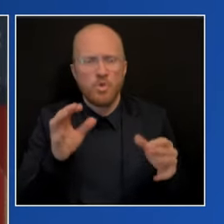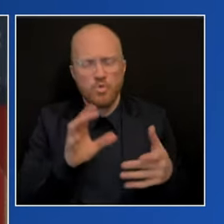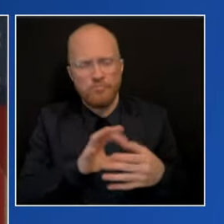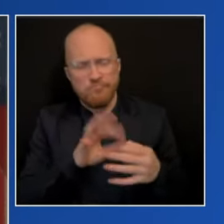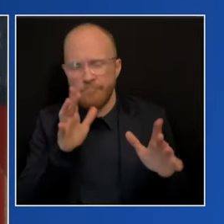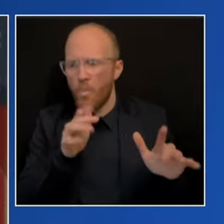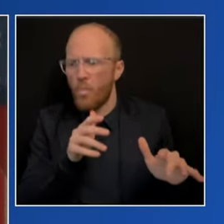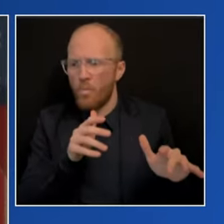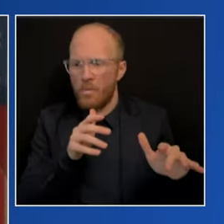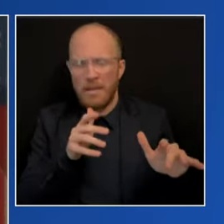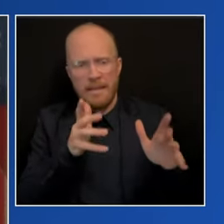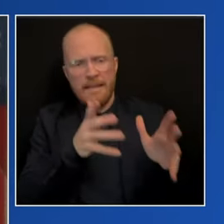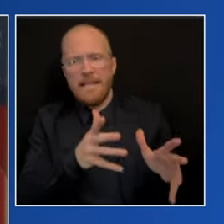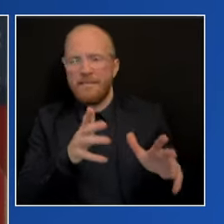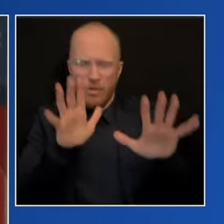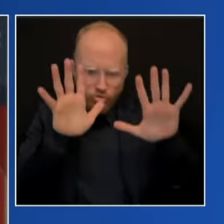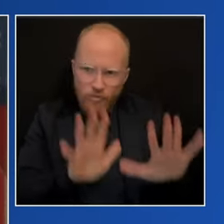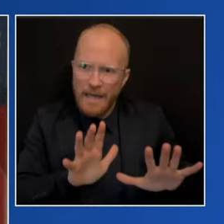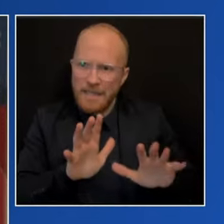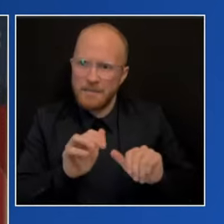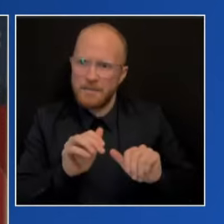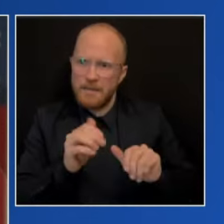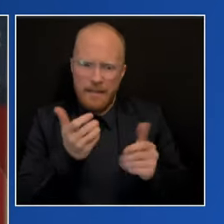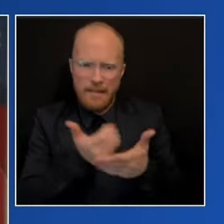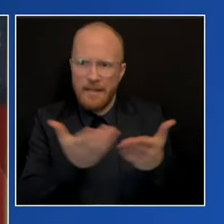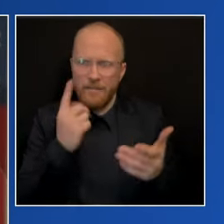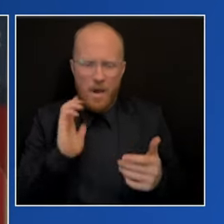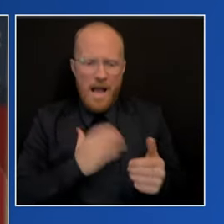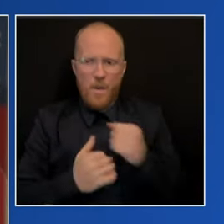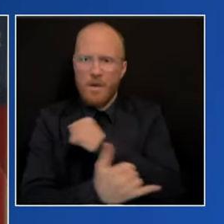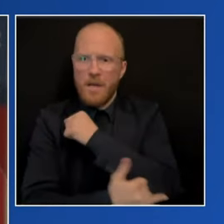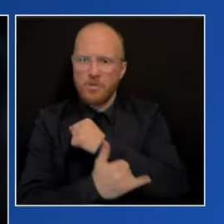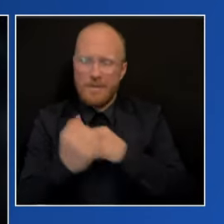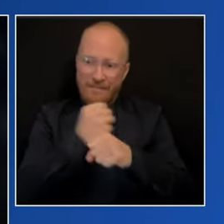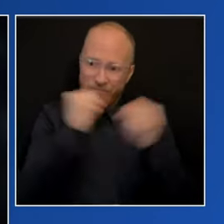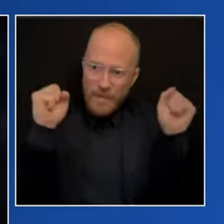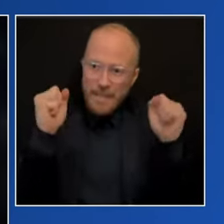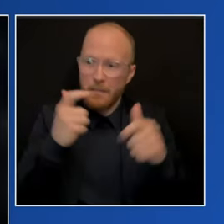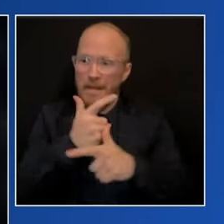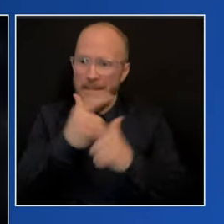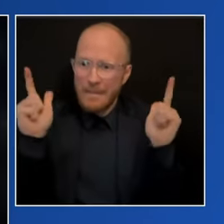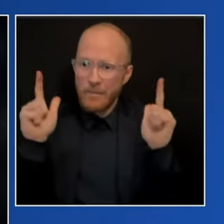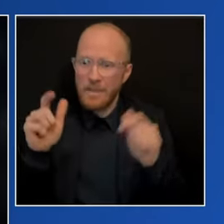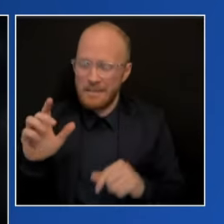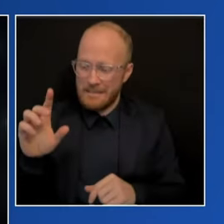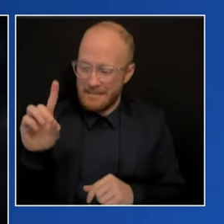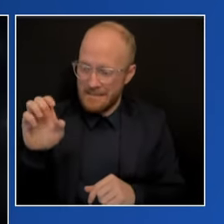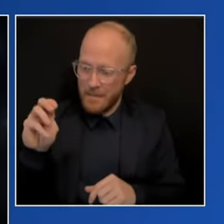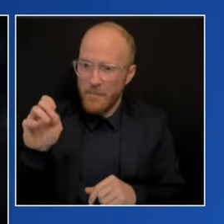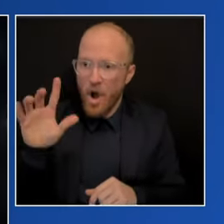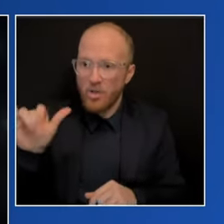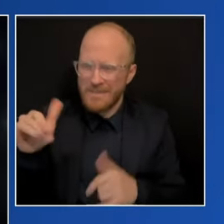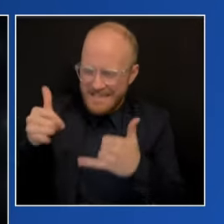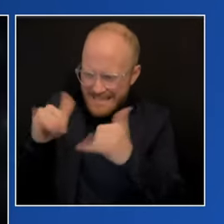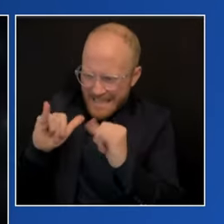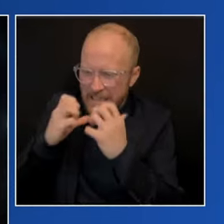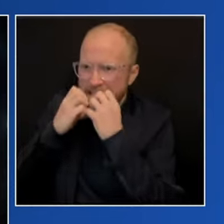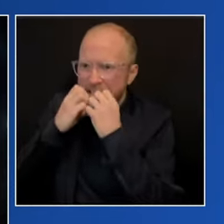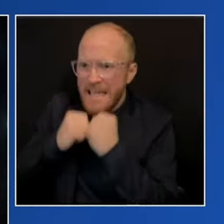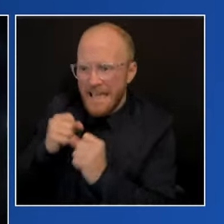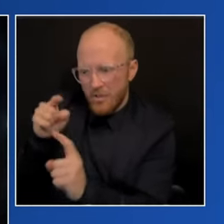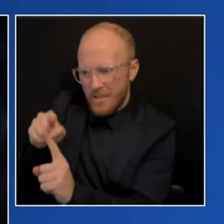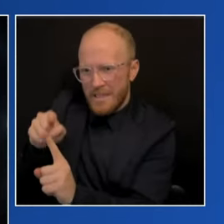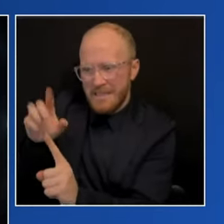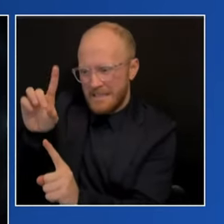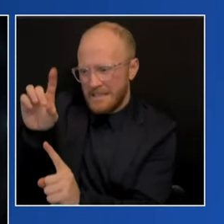the world. Freedom, liberty, democracy is still a sacred cause.